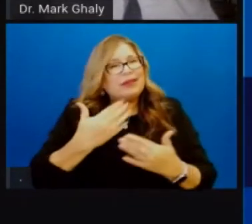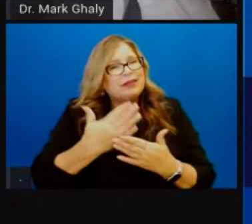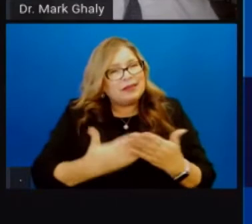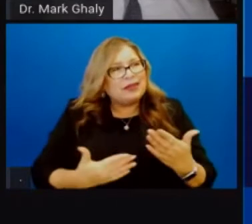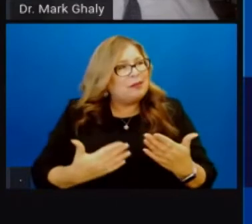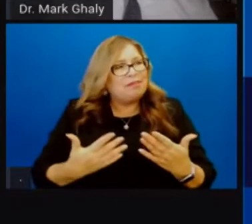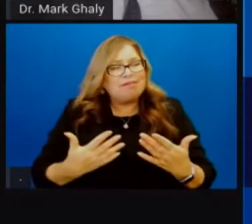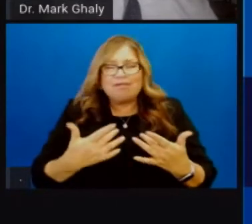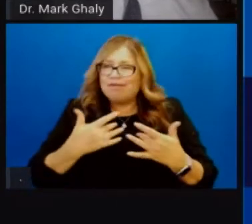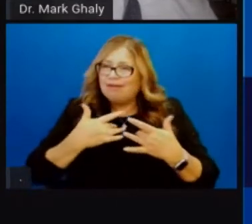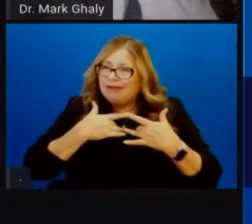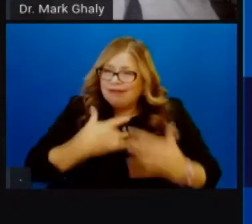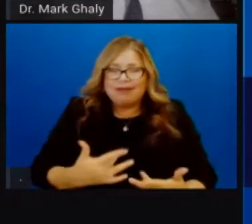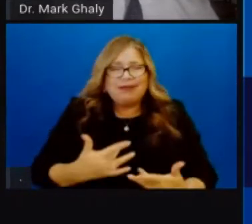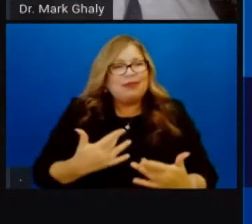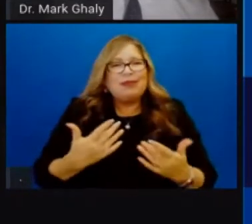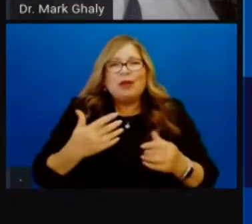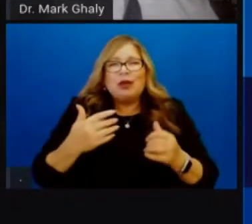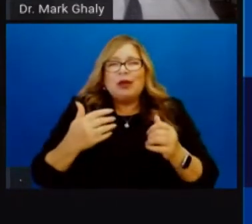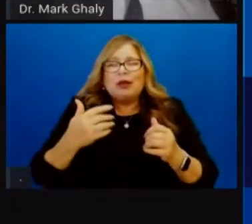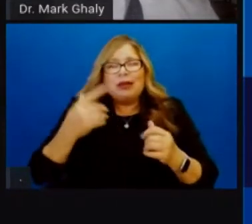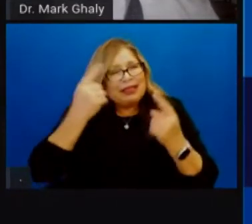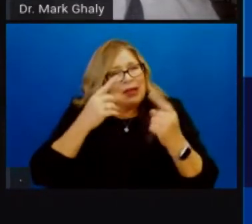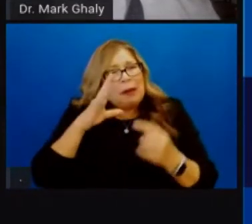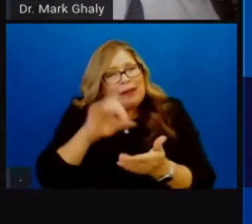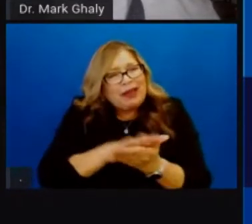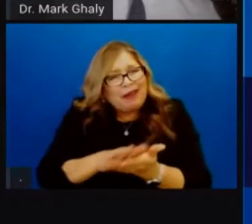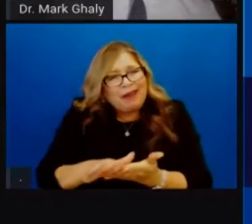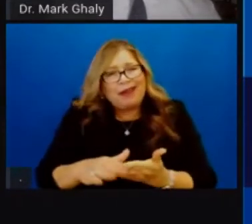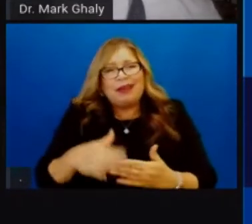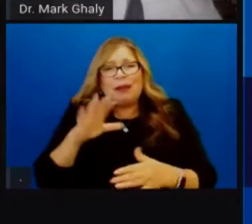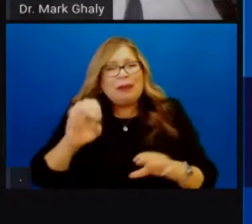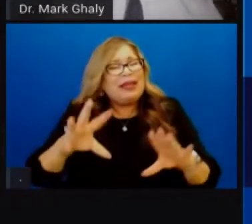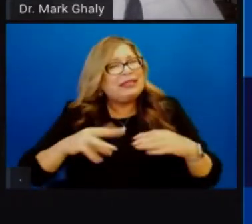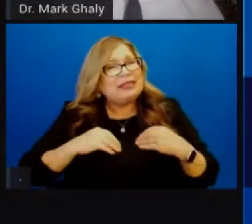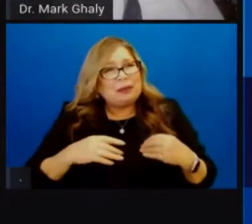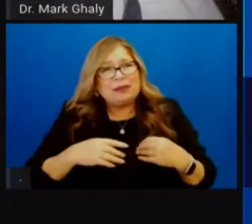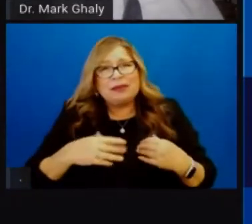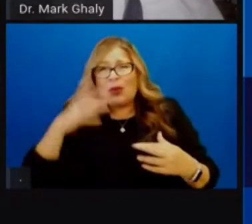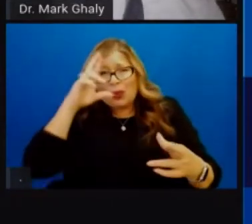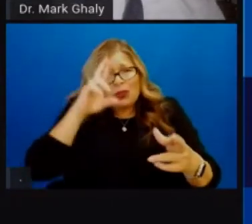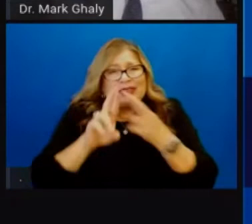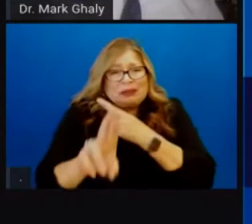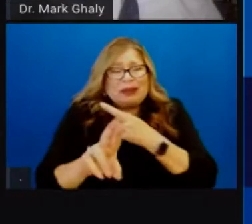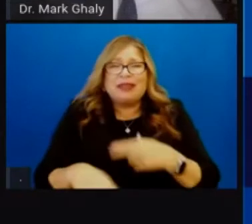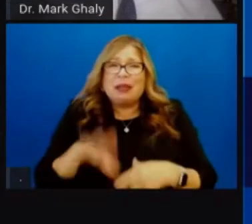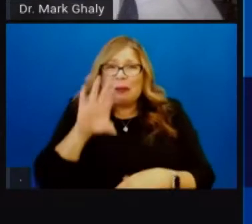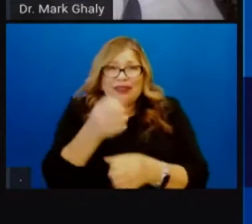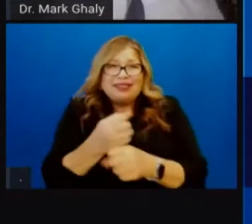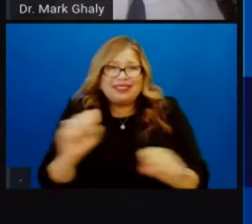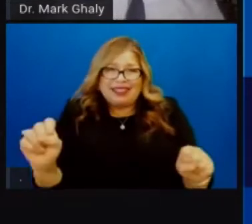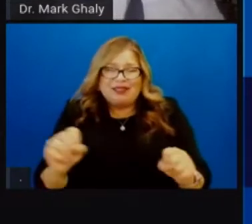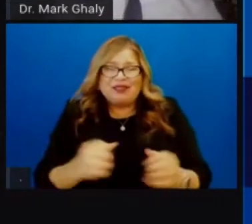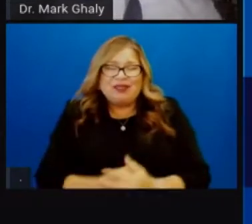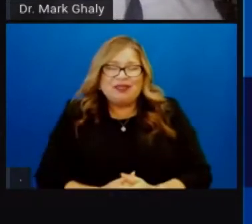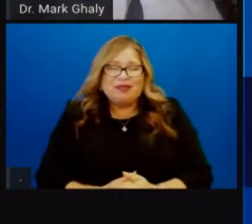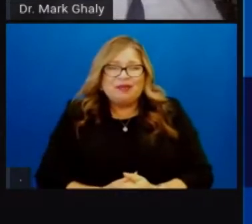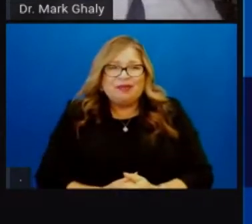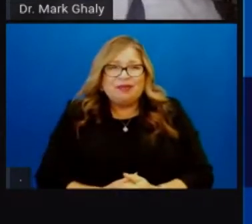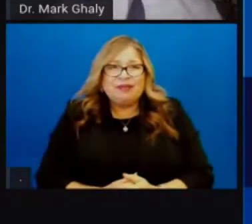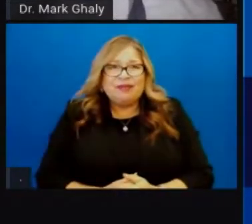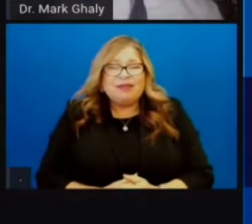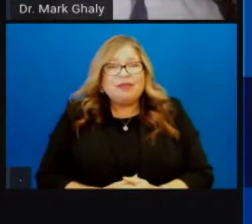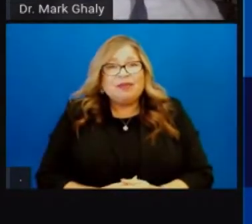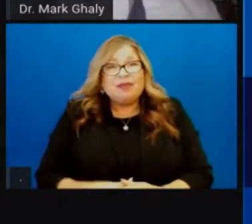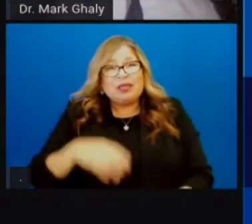considerations of being kind, being accepting, being respectful, and being safe. And as somebody who's been steeped